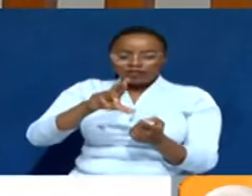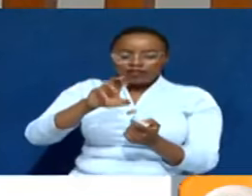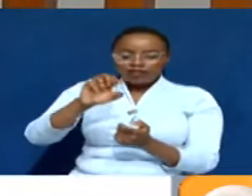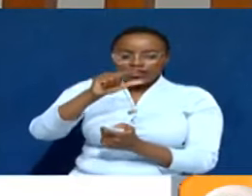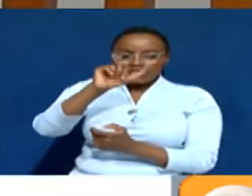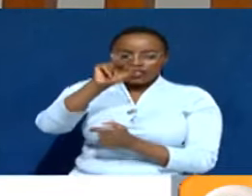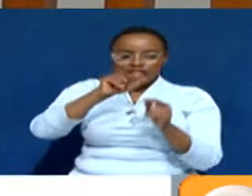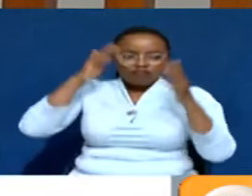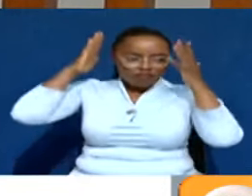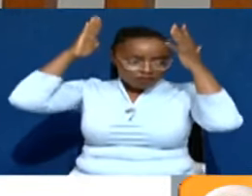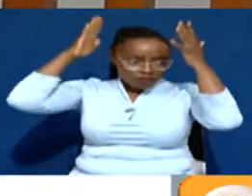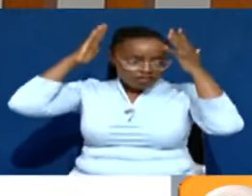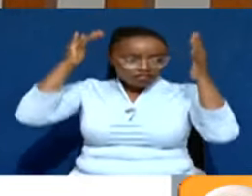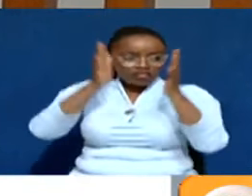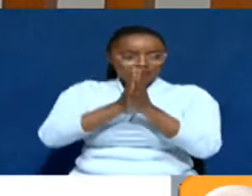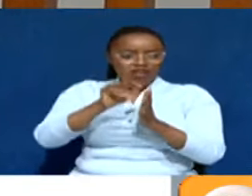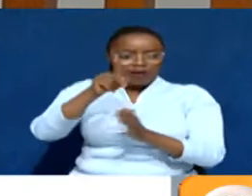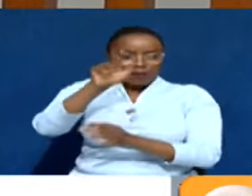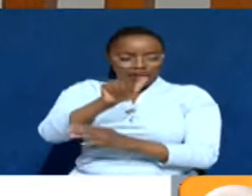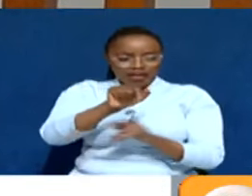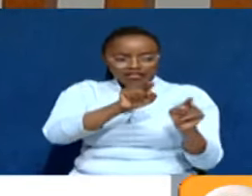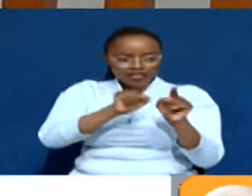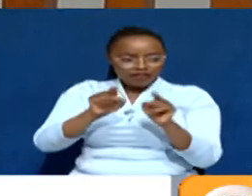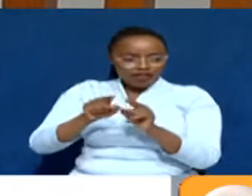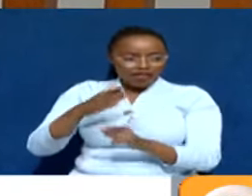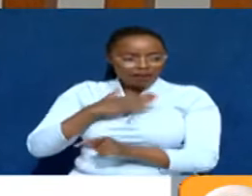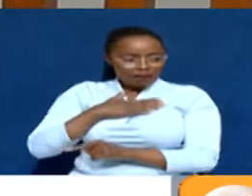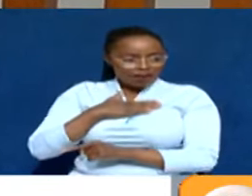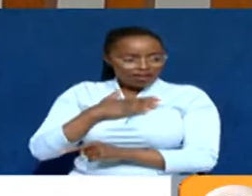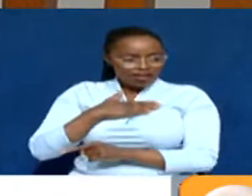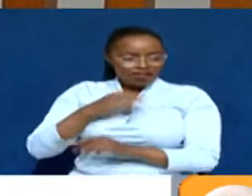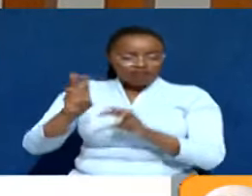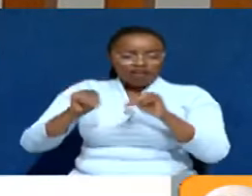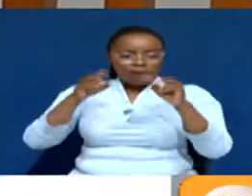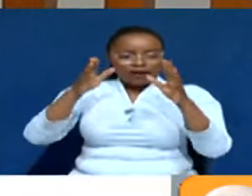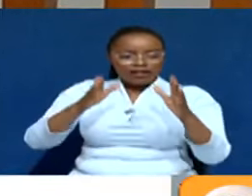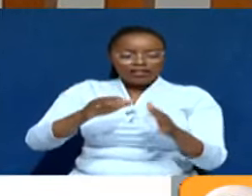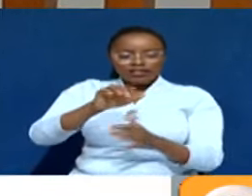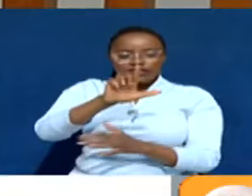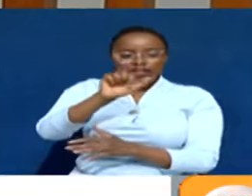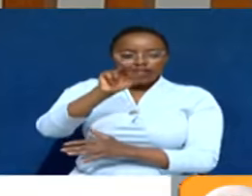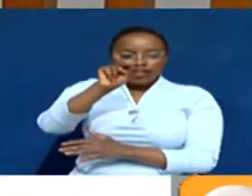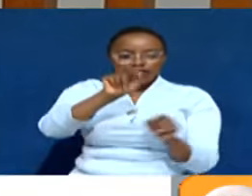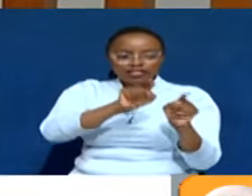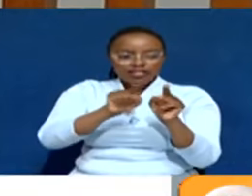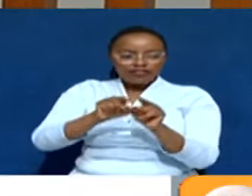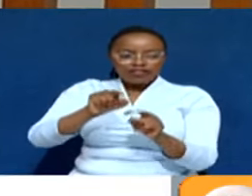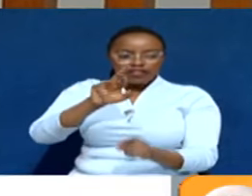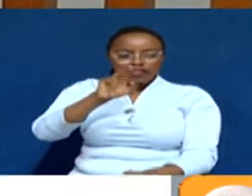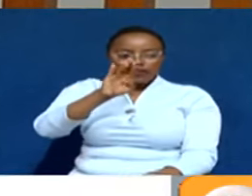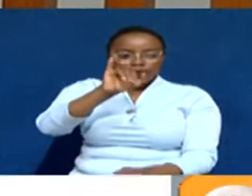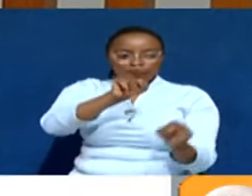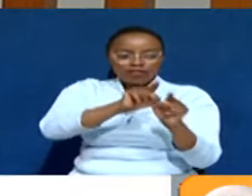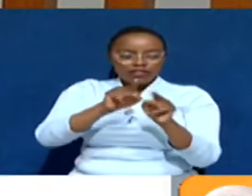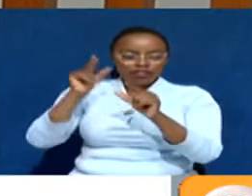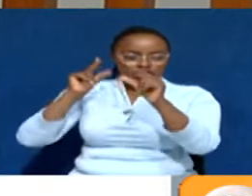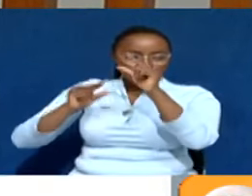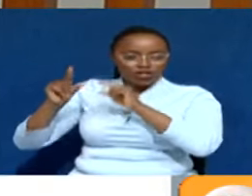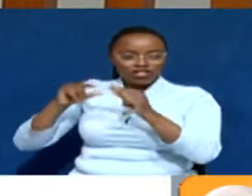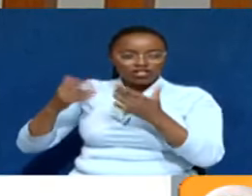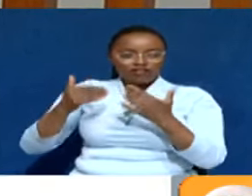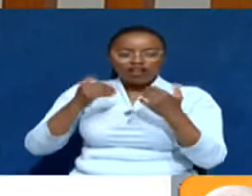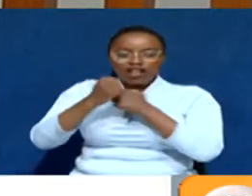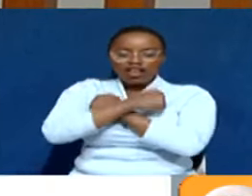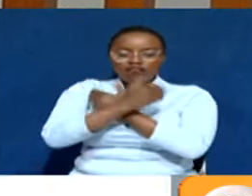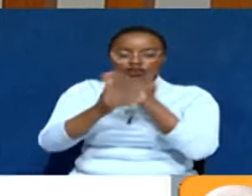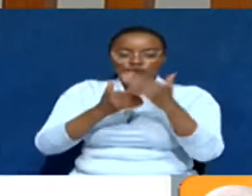you so much. Bishop Boaz, my PA Nedi, my manager Lena, Lubia Co, Generation Collection. Yeah, I love